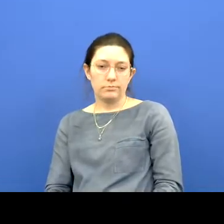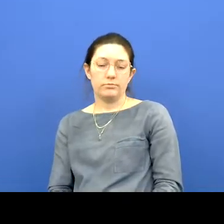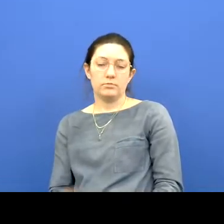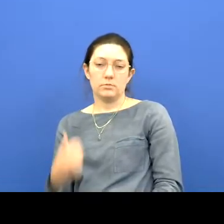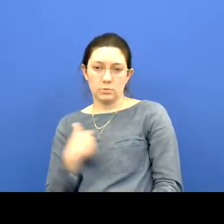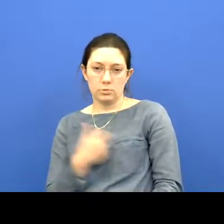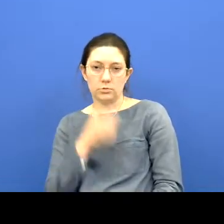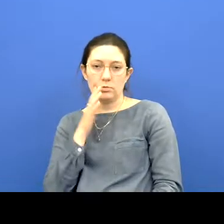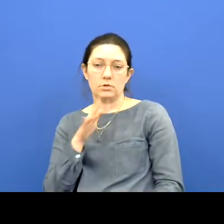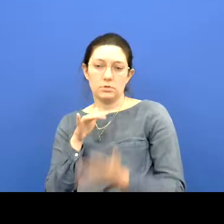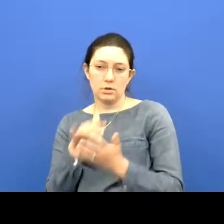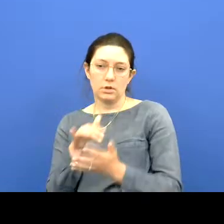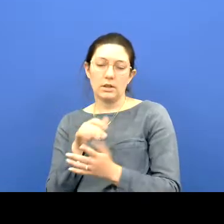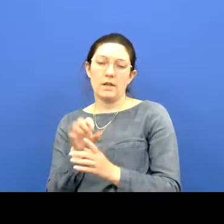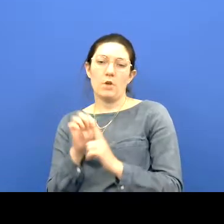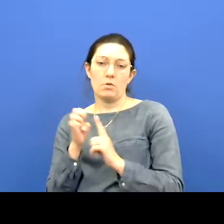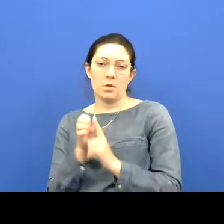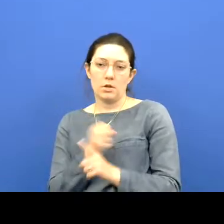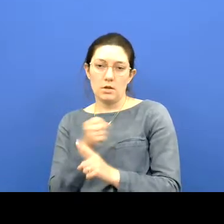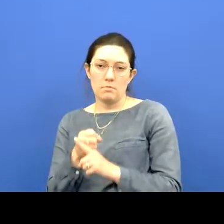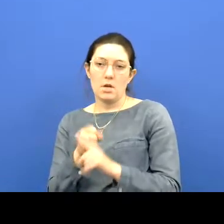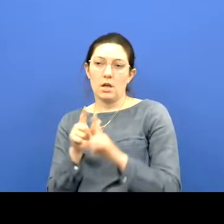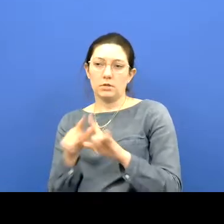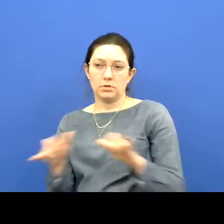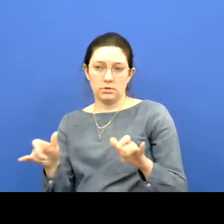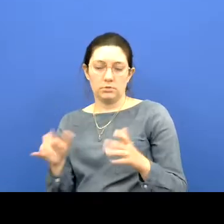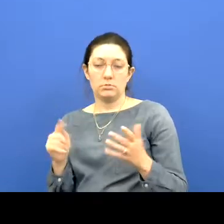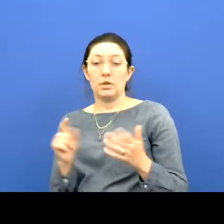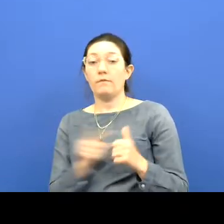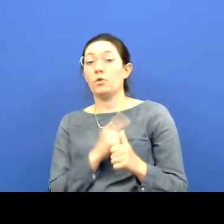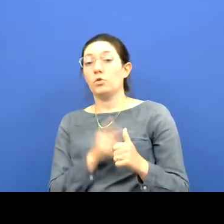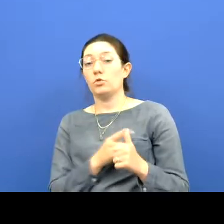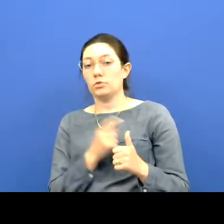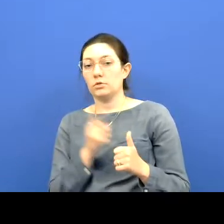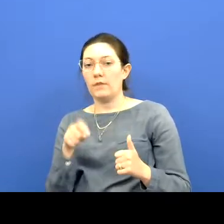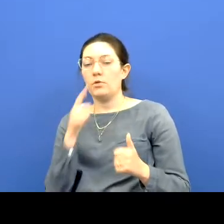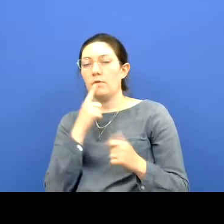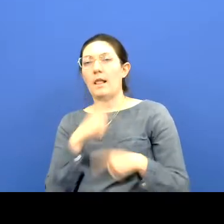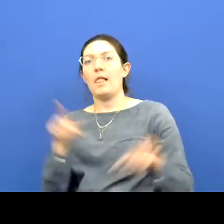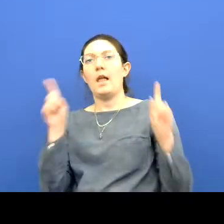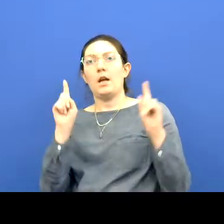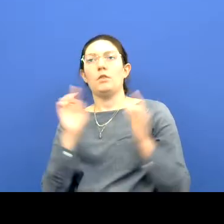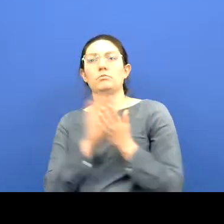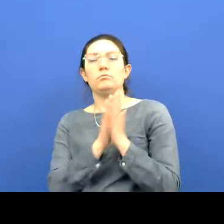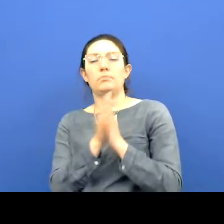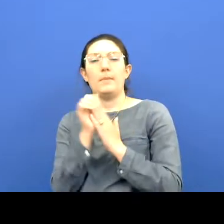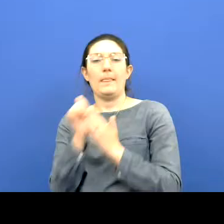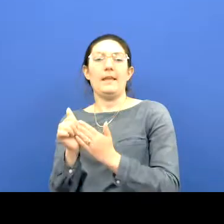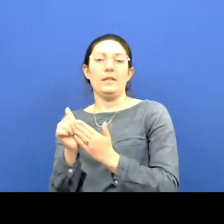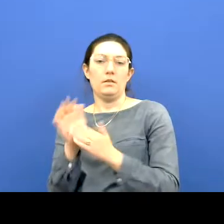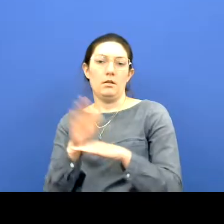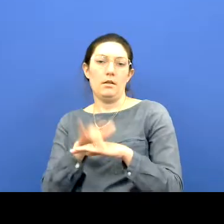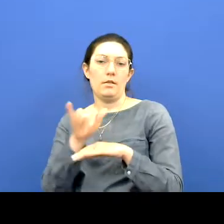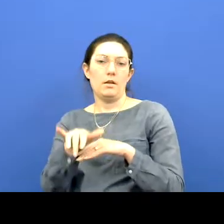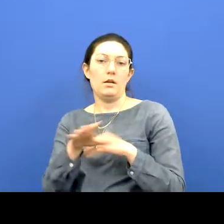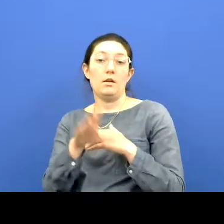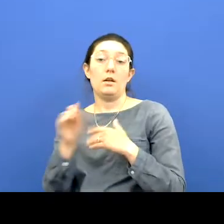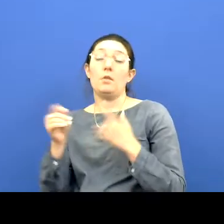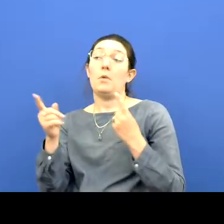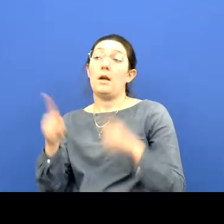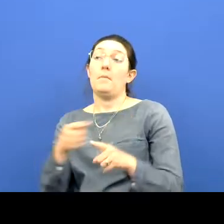environmental impact study. And so, but the first step in that is declaring intent to be lead agency. And then basically what will happen